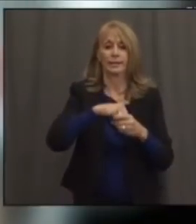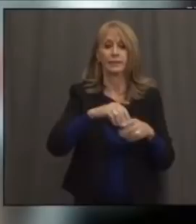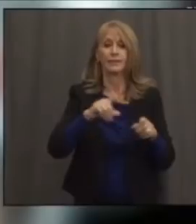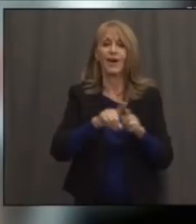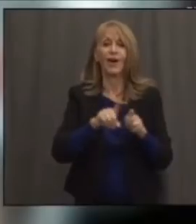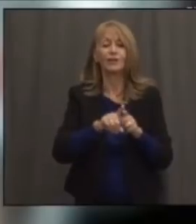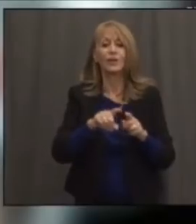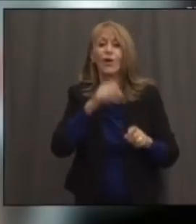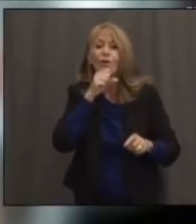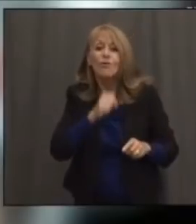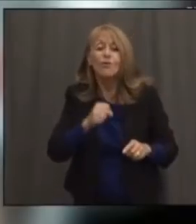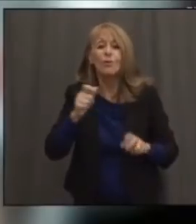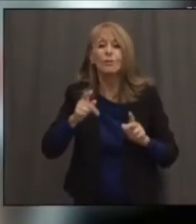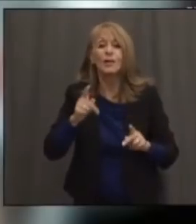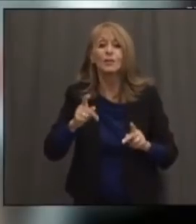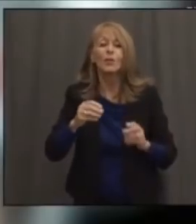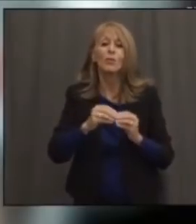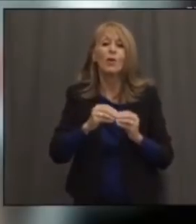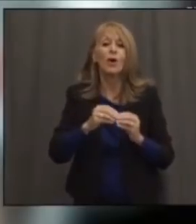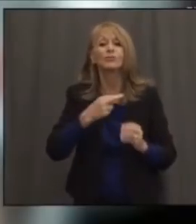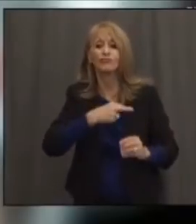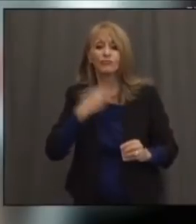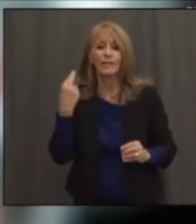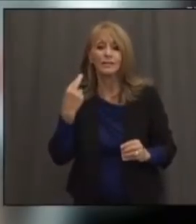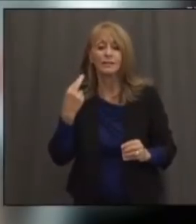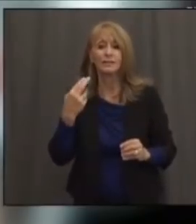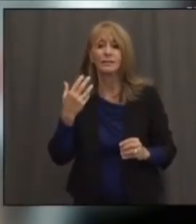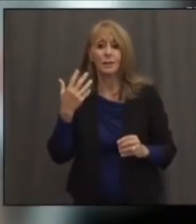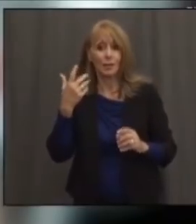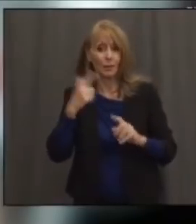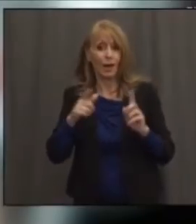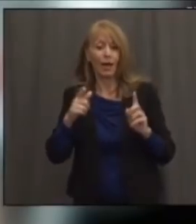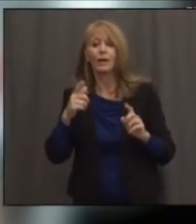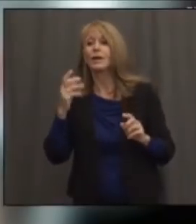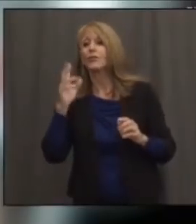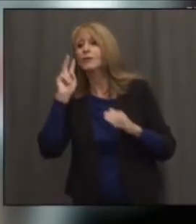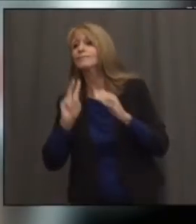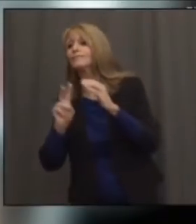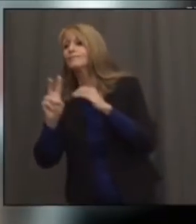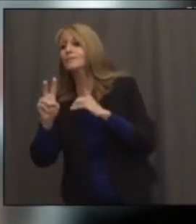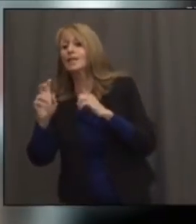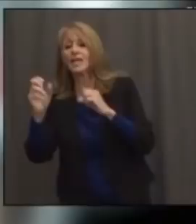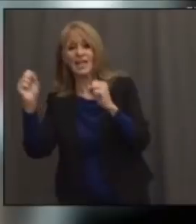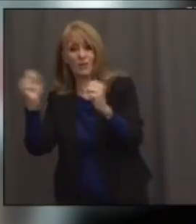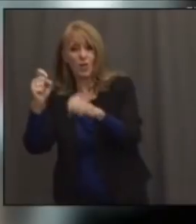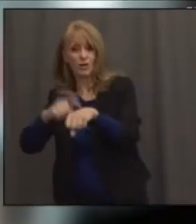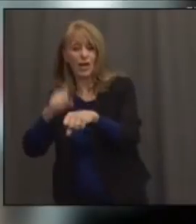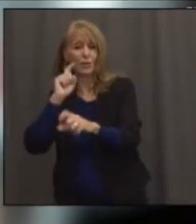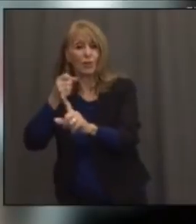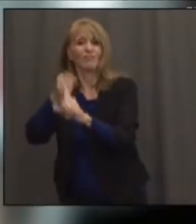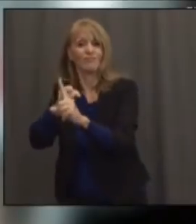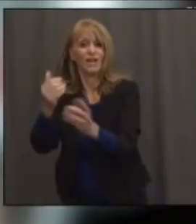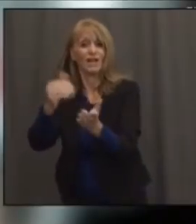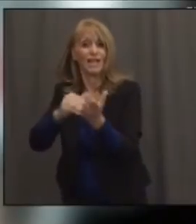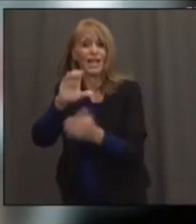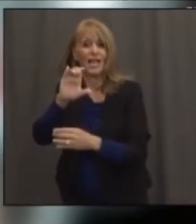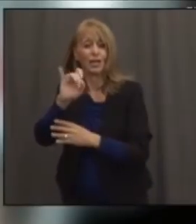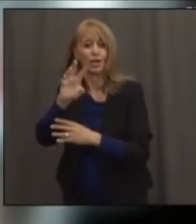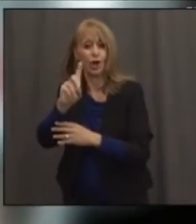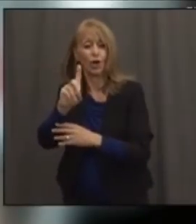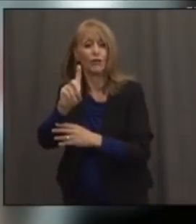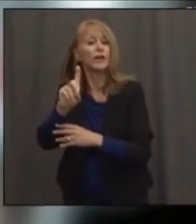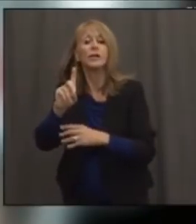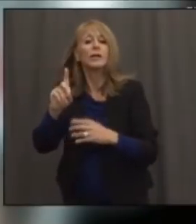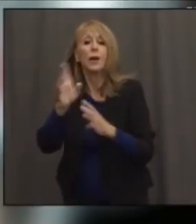at-risk population. So you'd want them to go into the winter COVID season with as high a level of, a